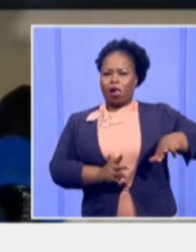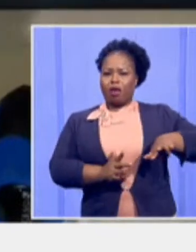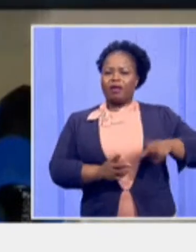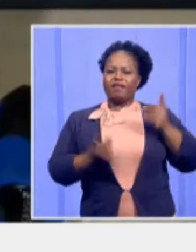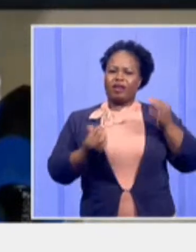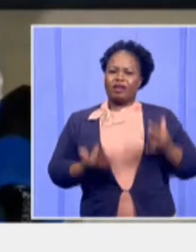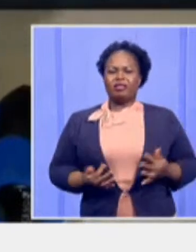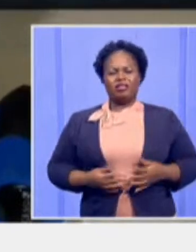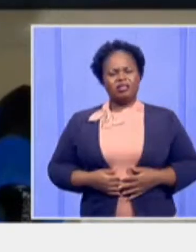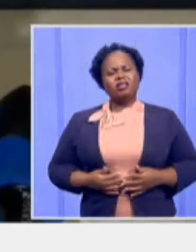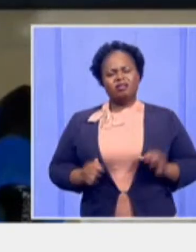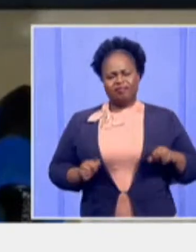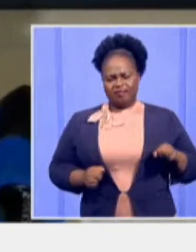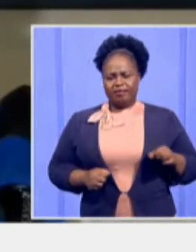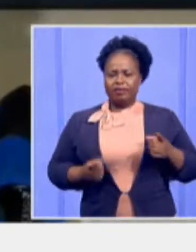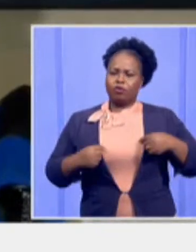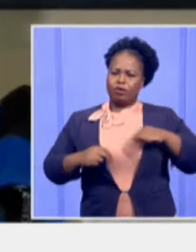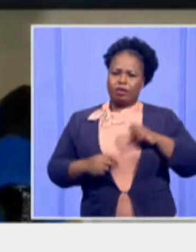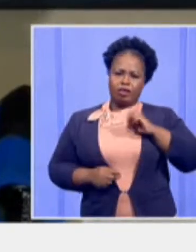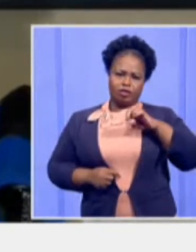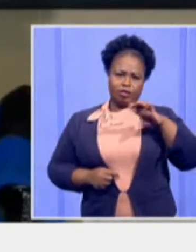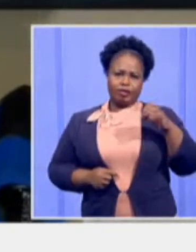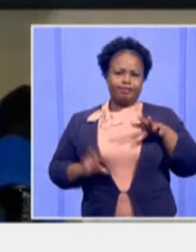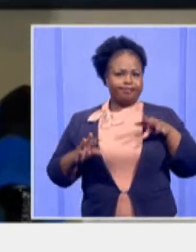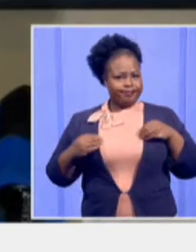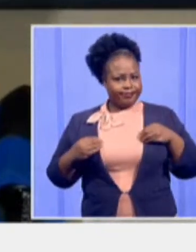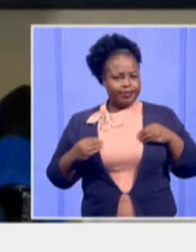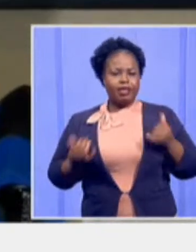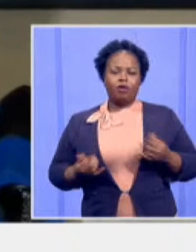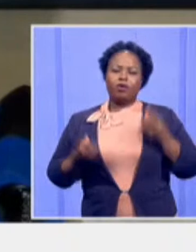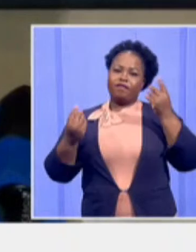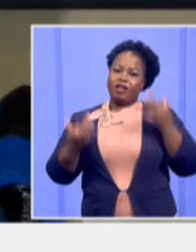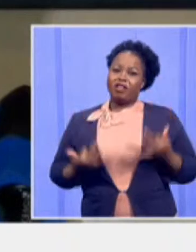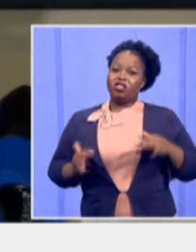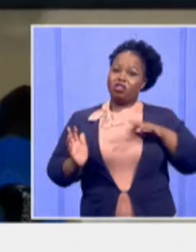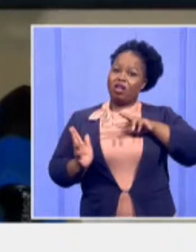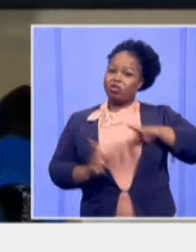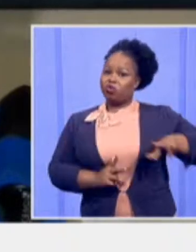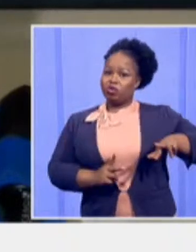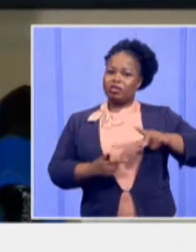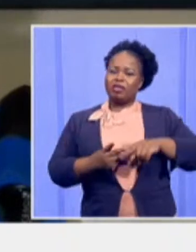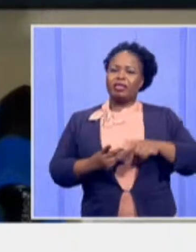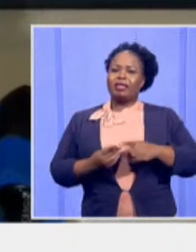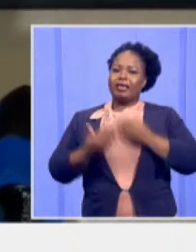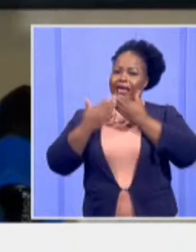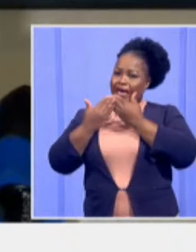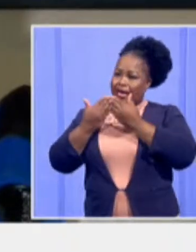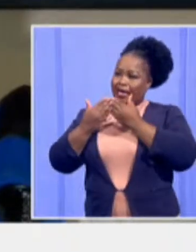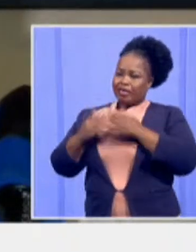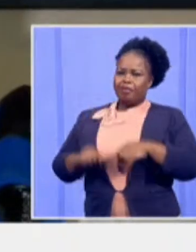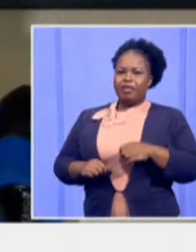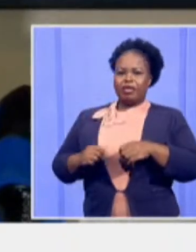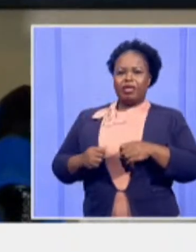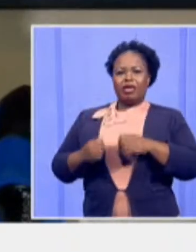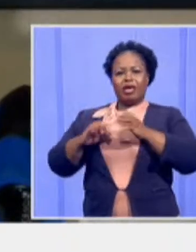we have to admit as the NSRC that financial exclusion and academic exclusion are